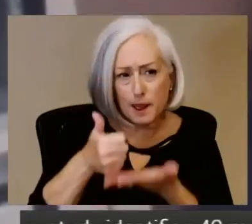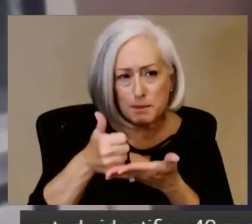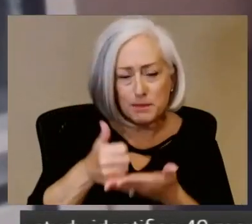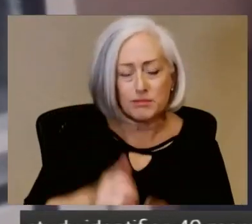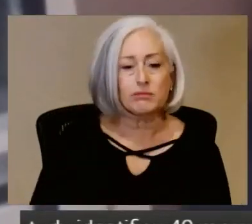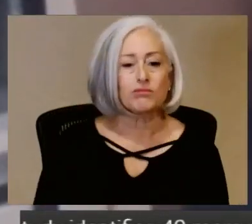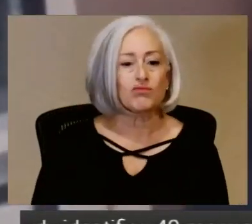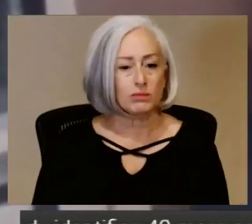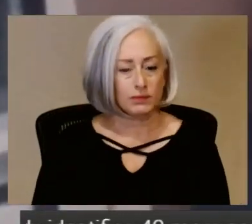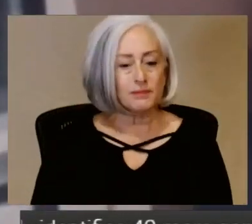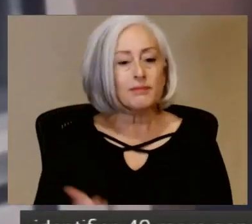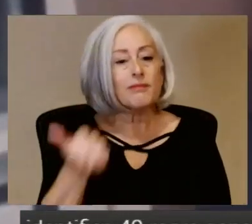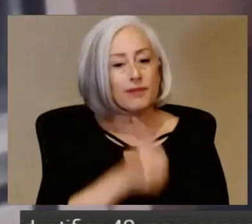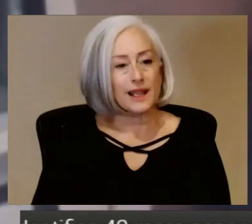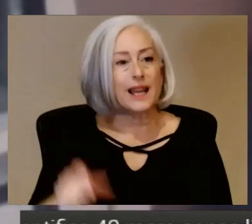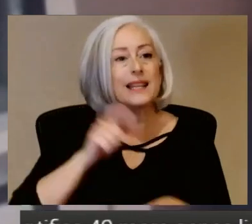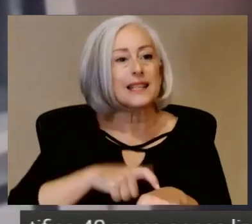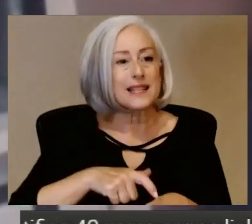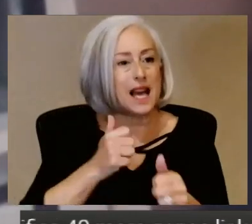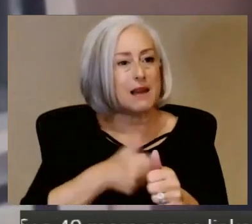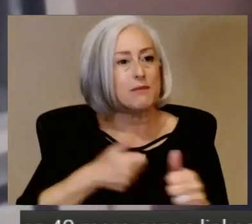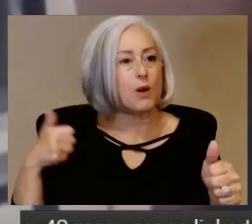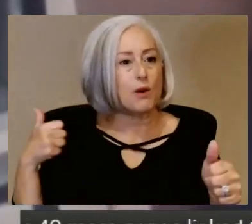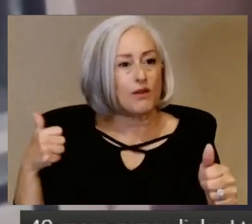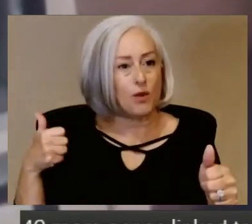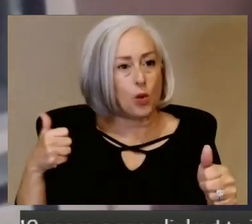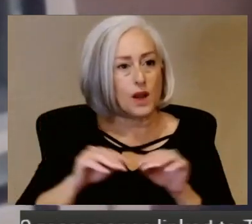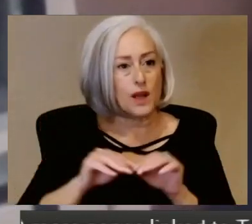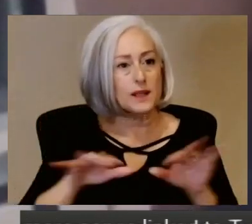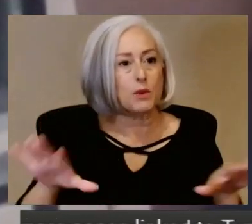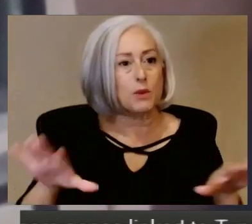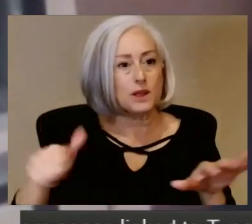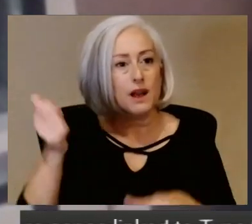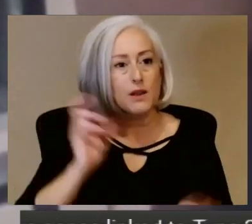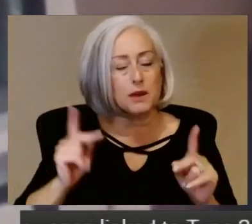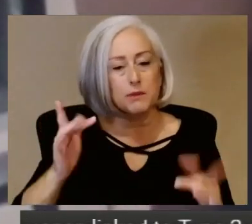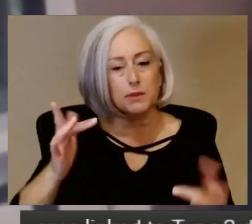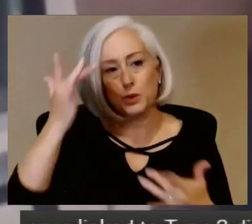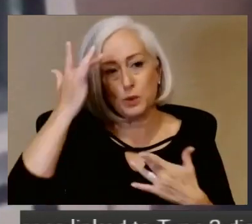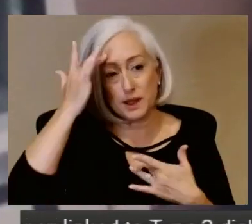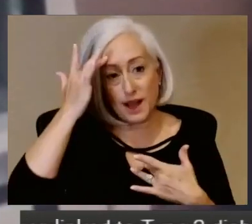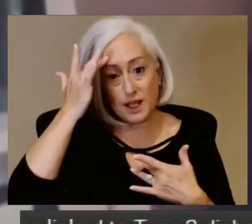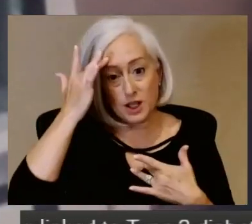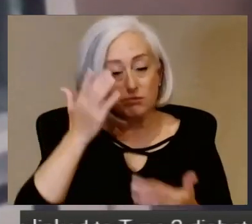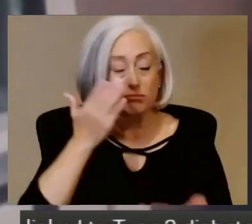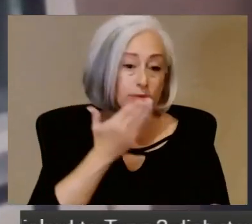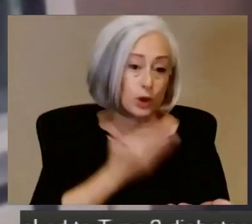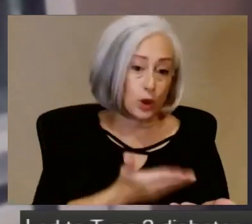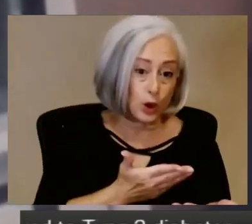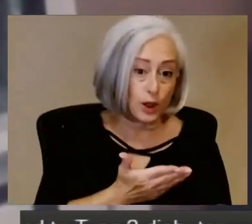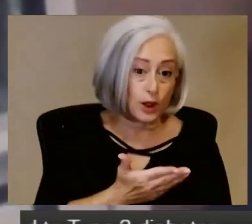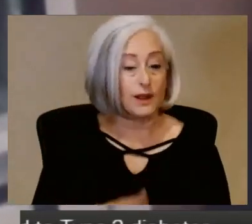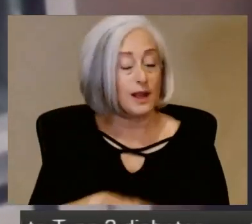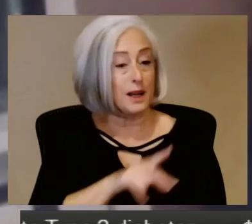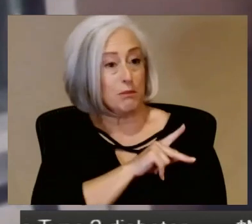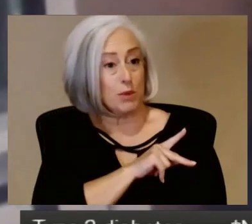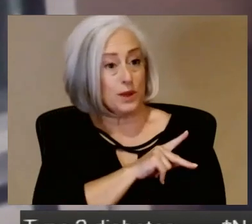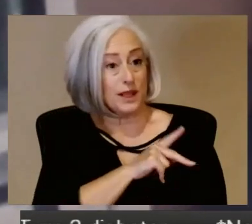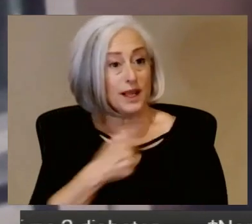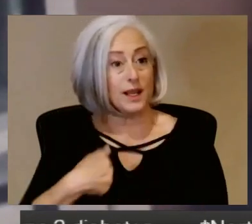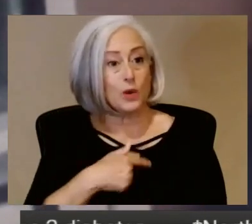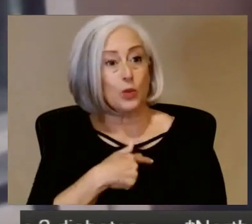yeah, anytime we can avoid sort of exposing others to infection, that's a good thing. I know personally, we have done a lot of